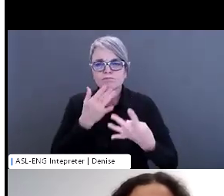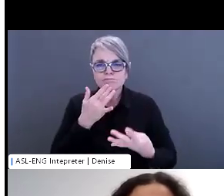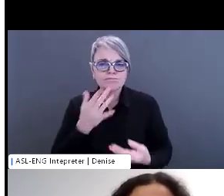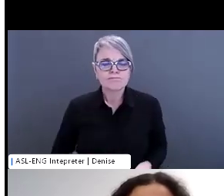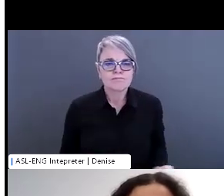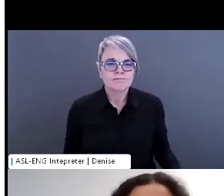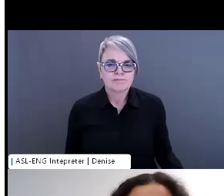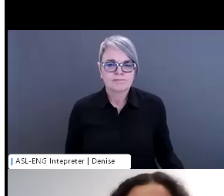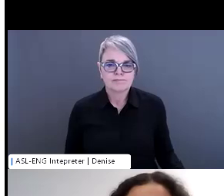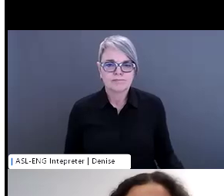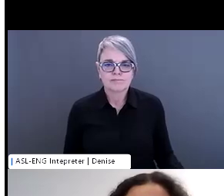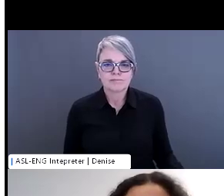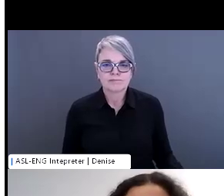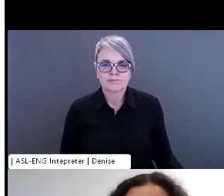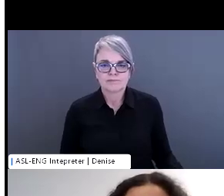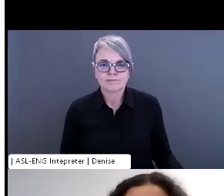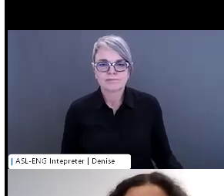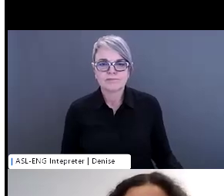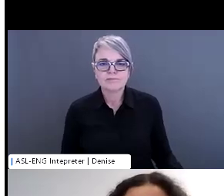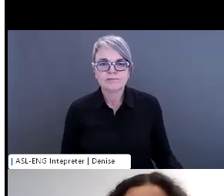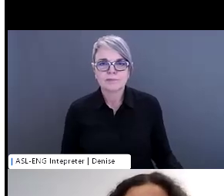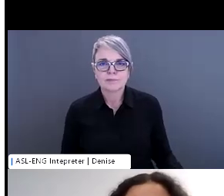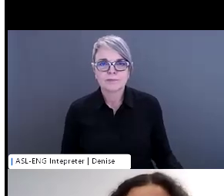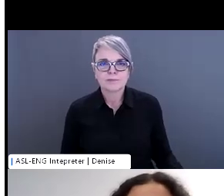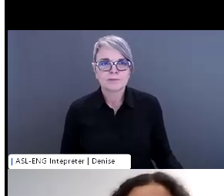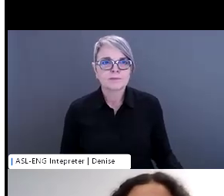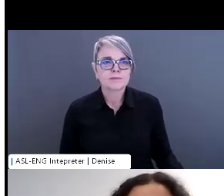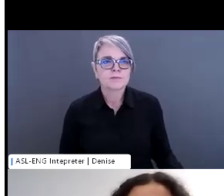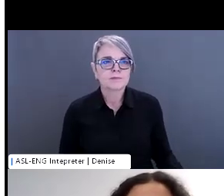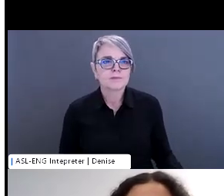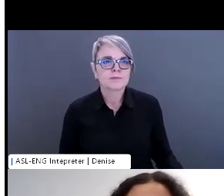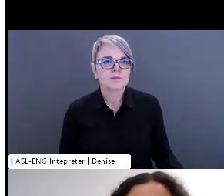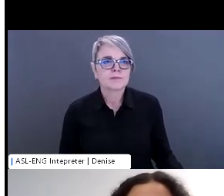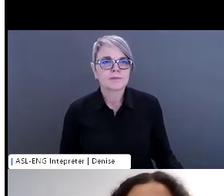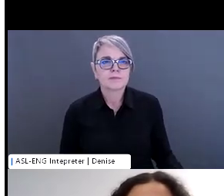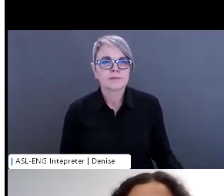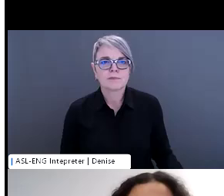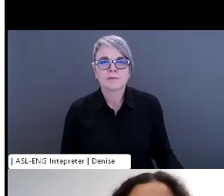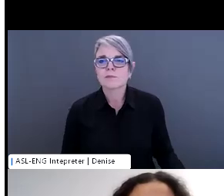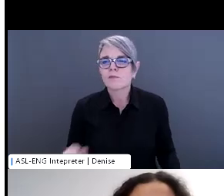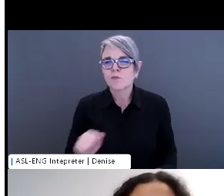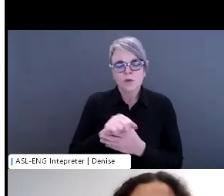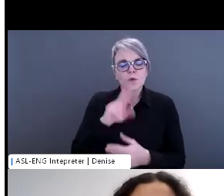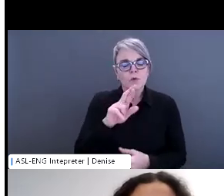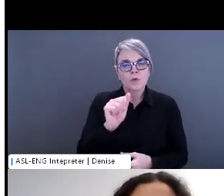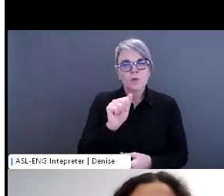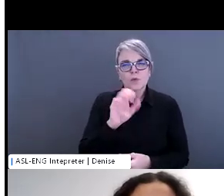I'm going to pull up the chat on this side. Some people are saying banks, online. Yeah.